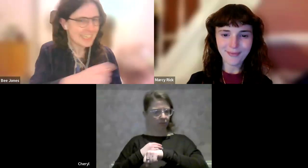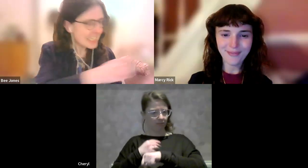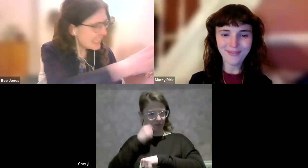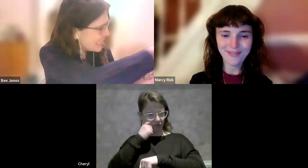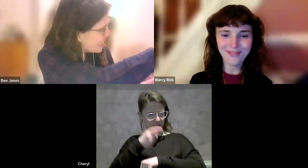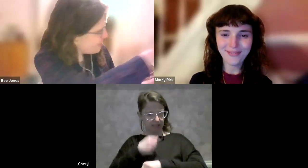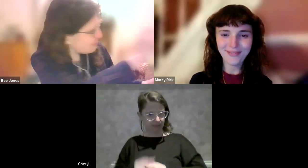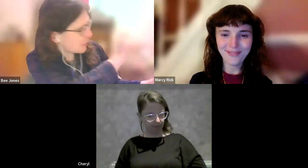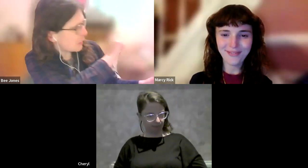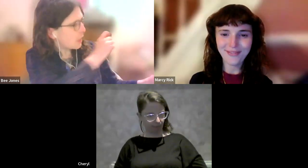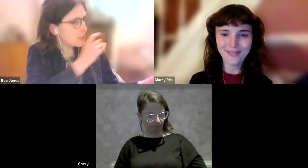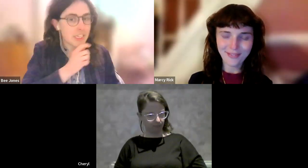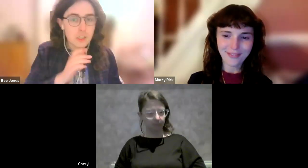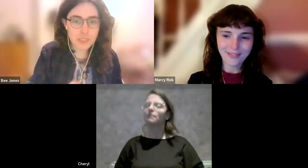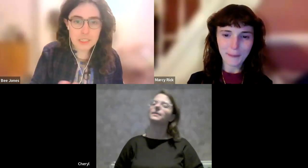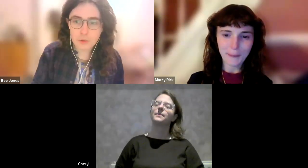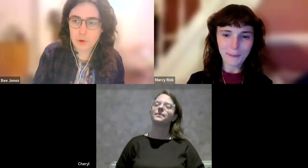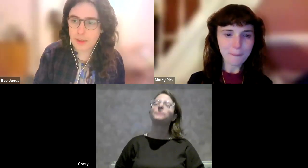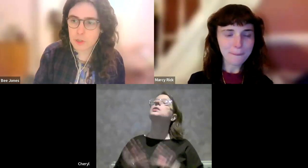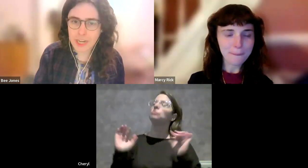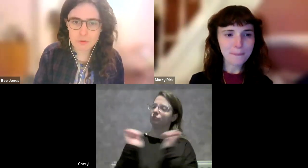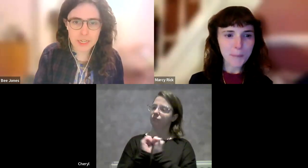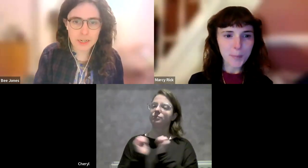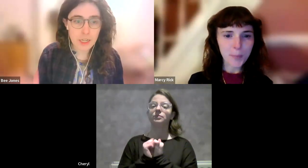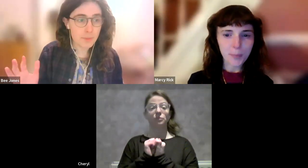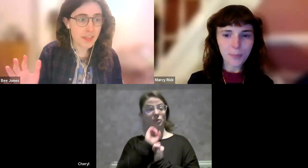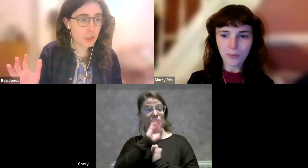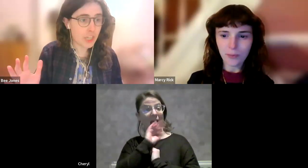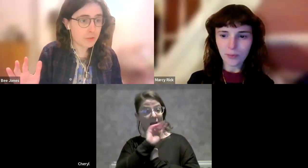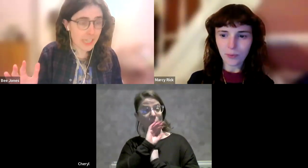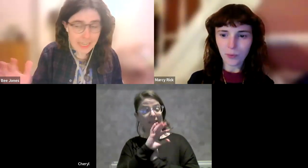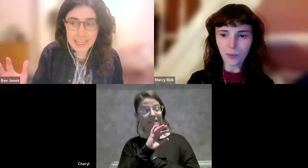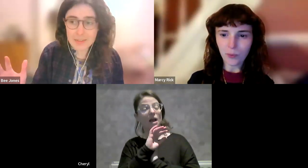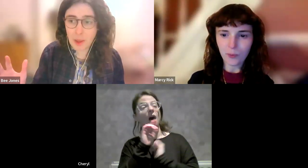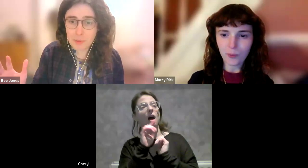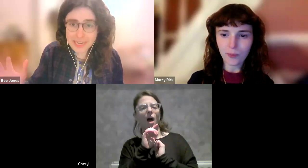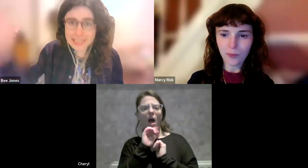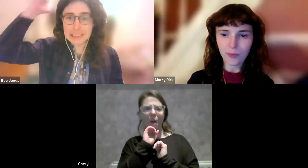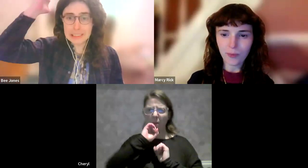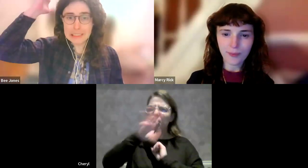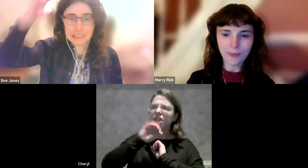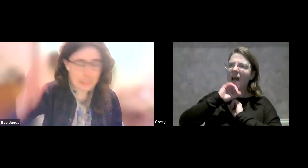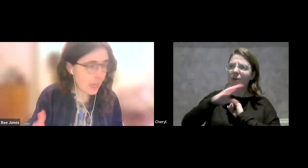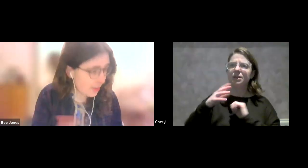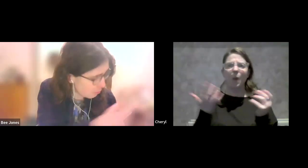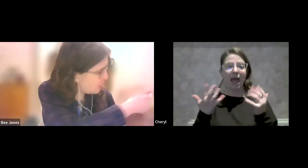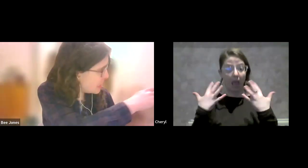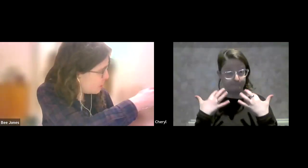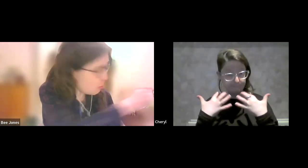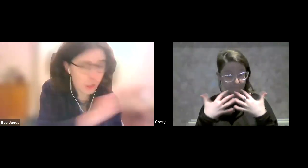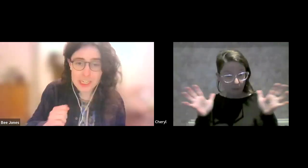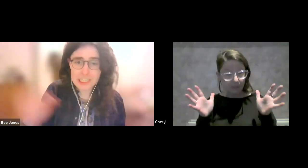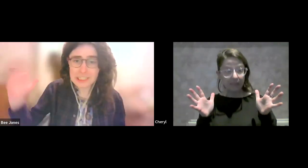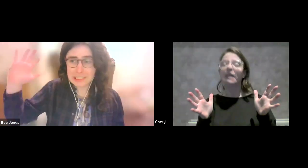it? She agreed with what they were shouting, but they were shouting it in public. And there were